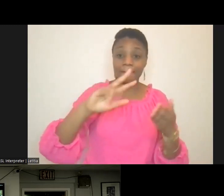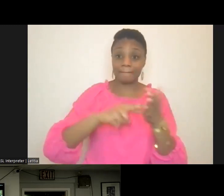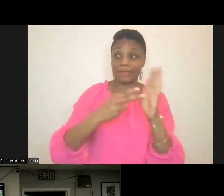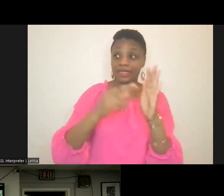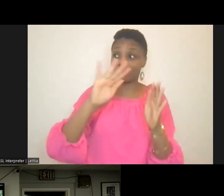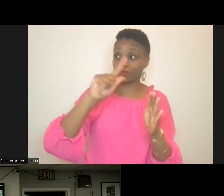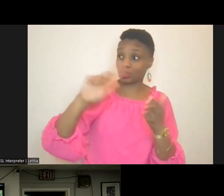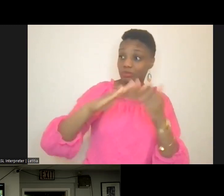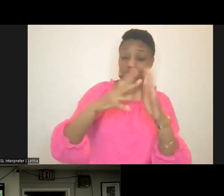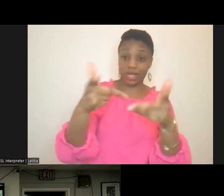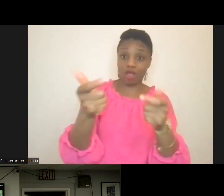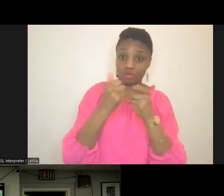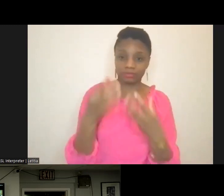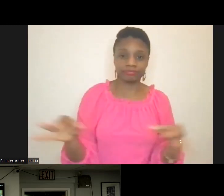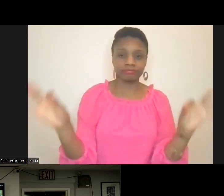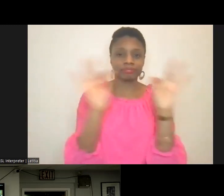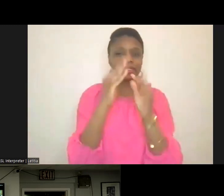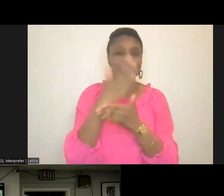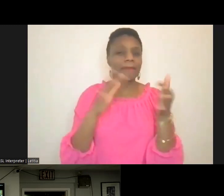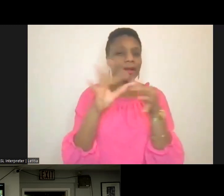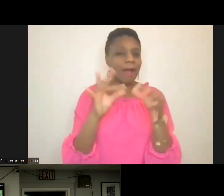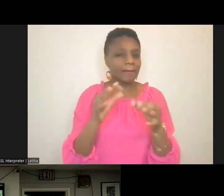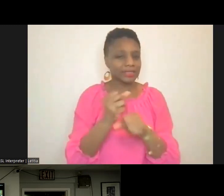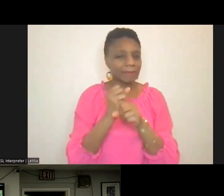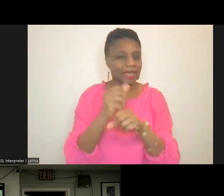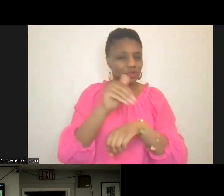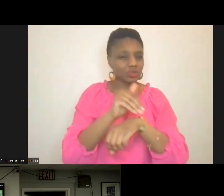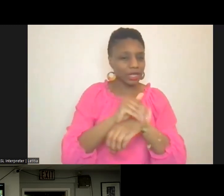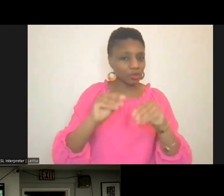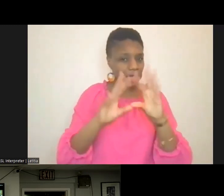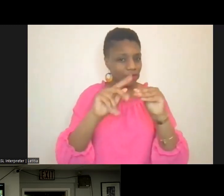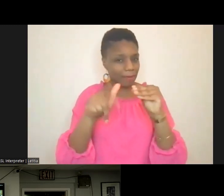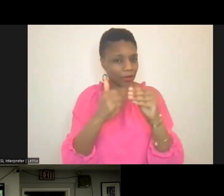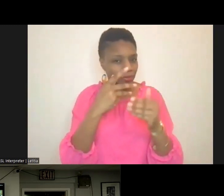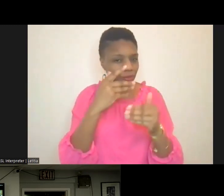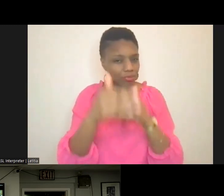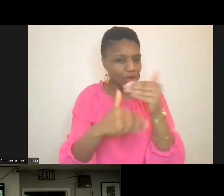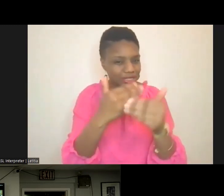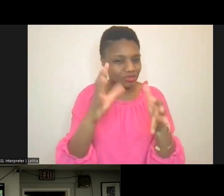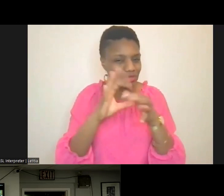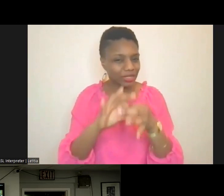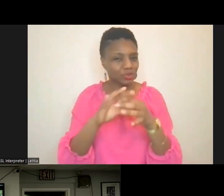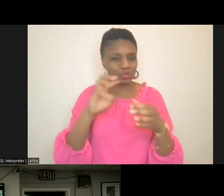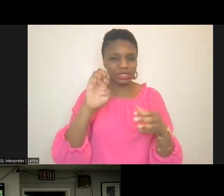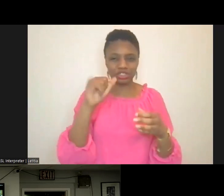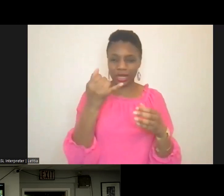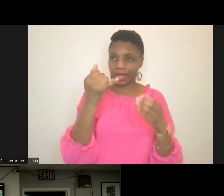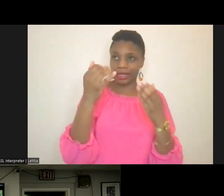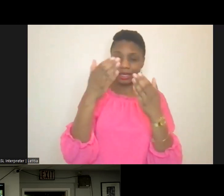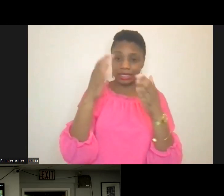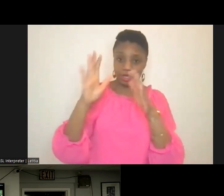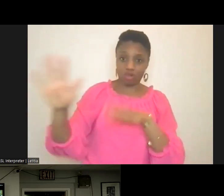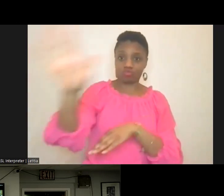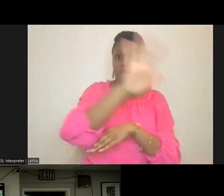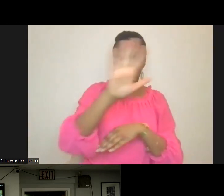important. Some of the comments made tonight by council members to clarify the process for EJ populations across the state, connecting